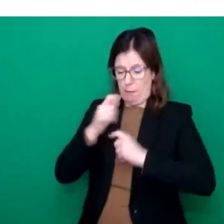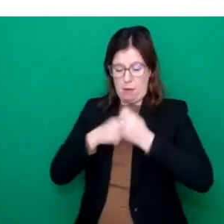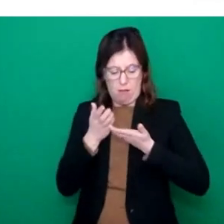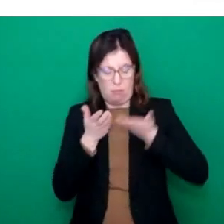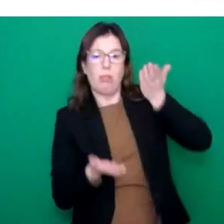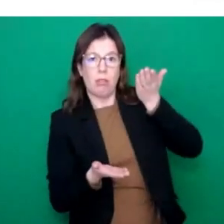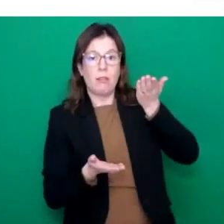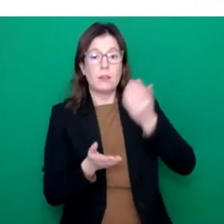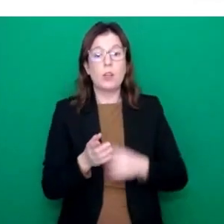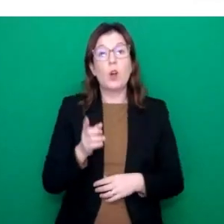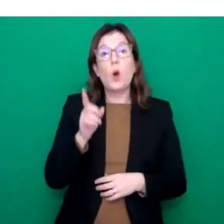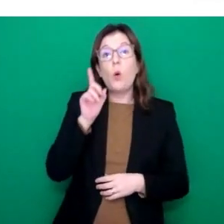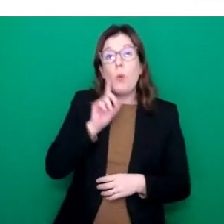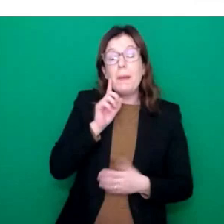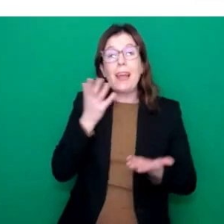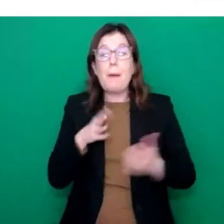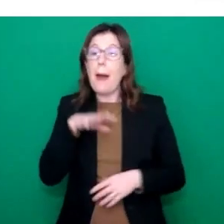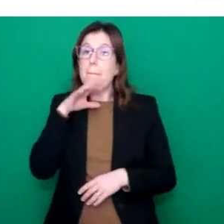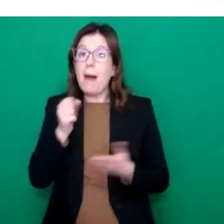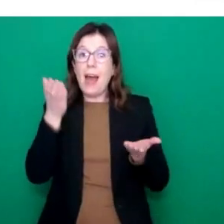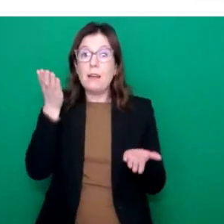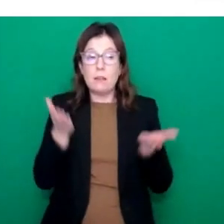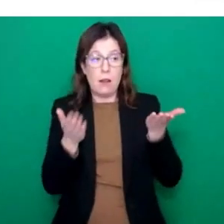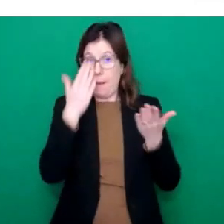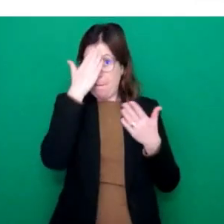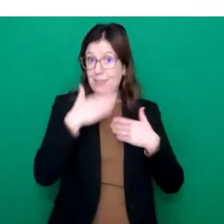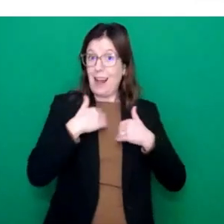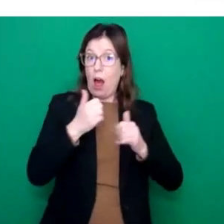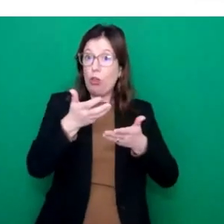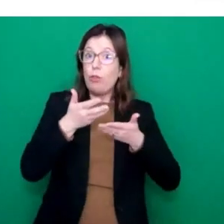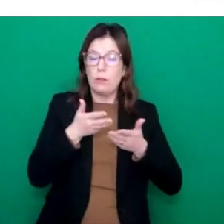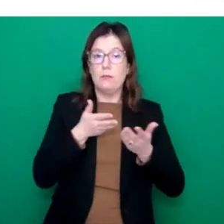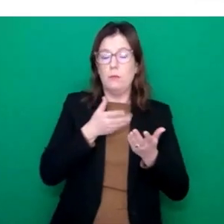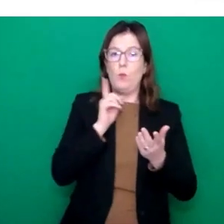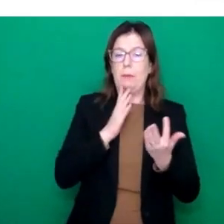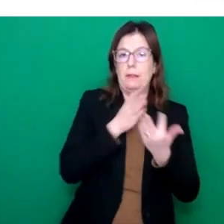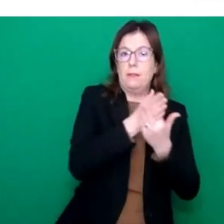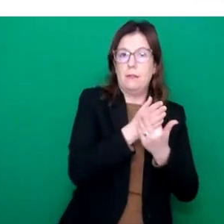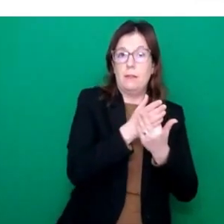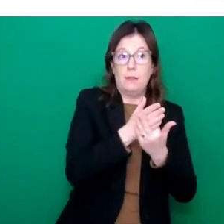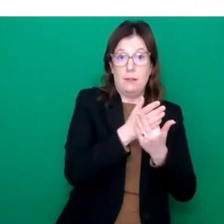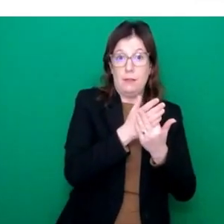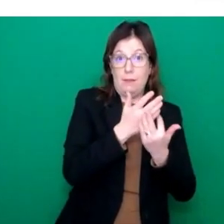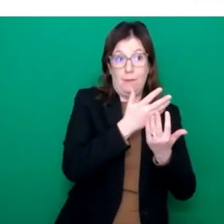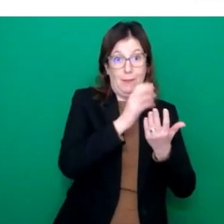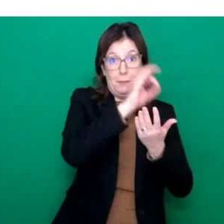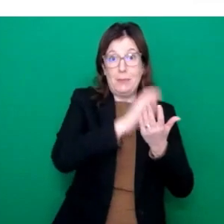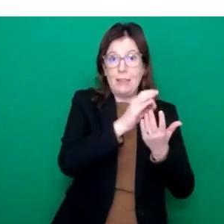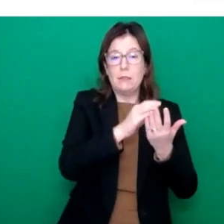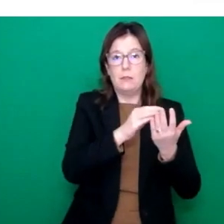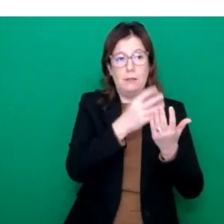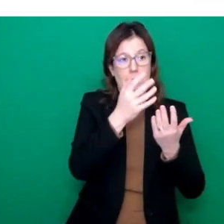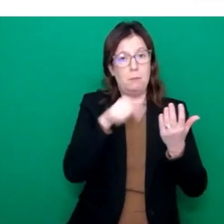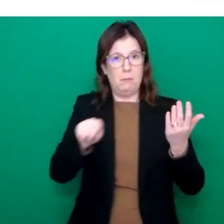We know that women are more likely than men to receive treatment for all mental health conditions, with 15% of women receiving treatment compared to 9% of